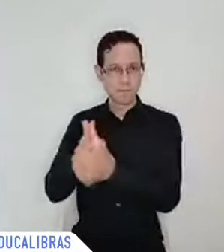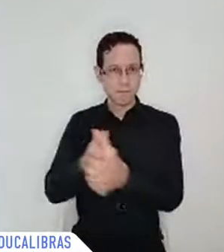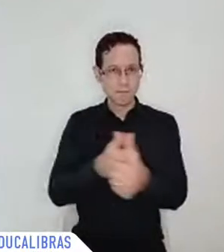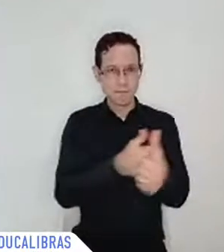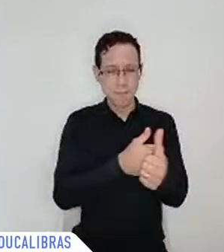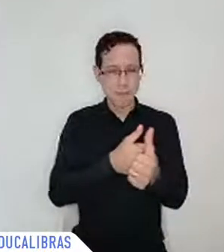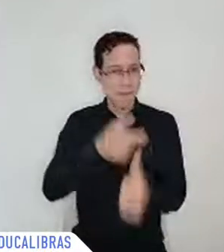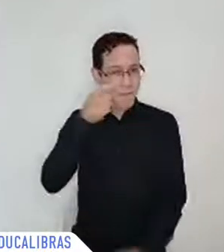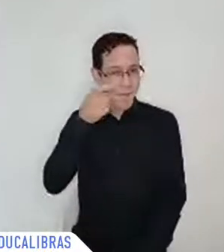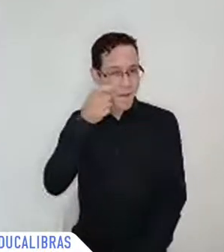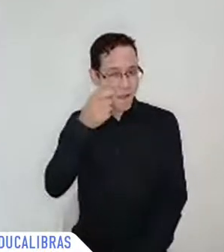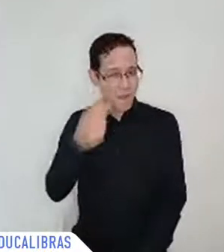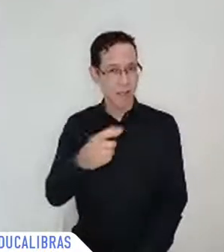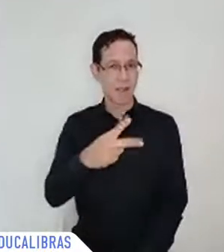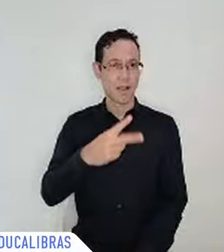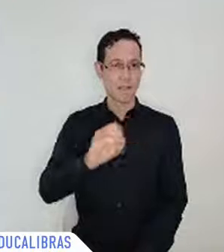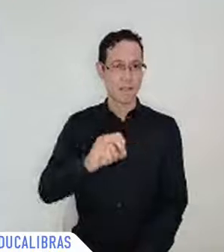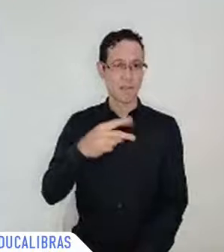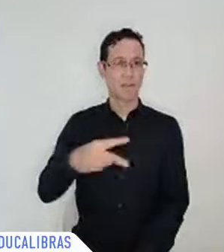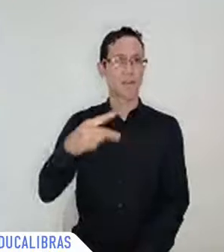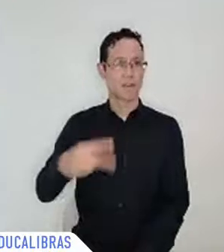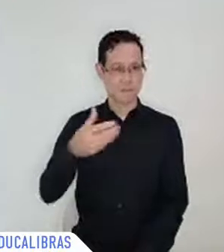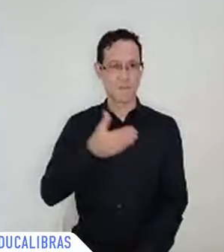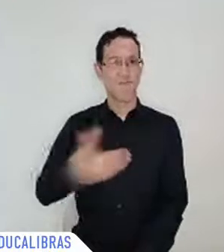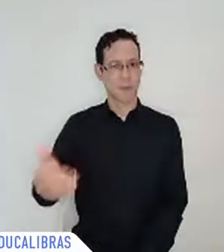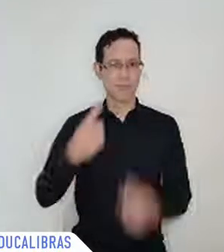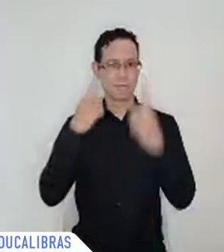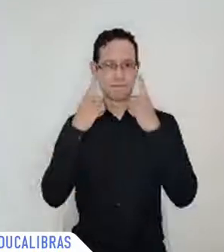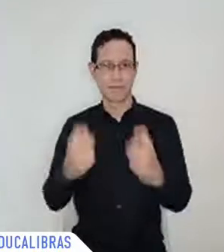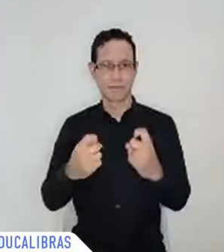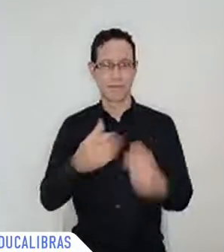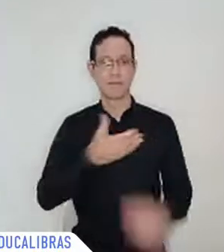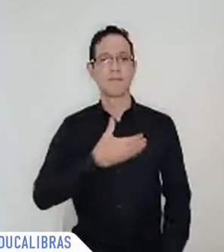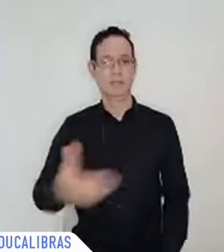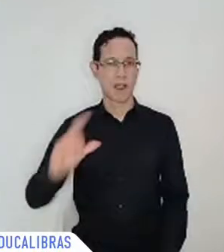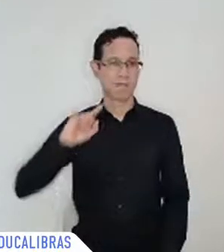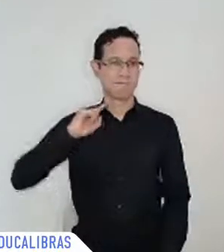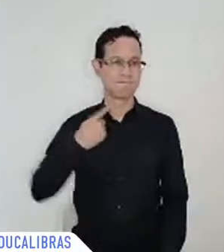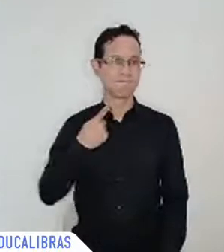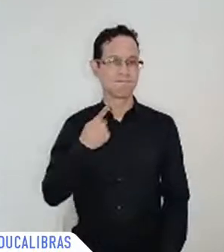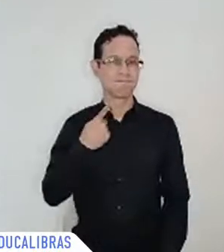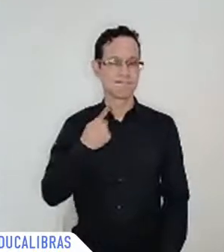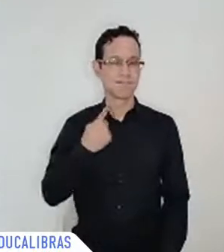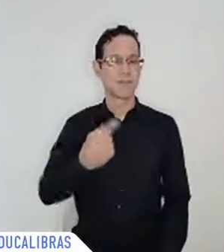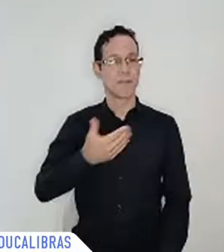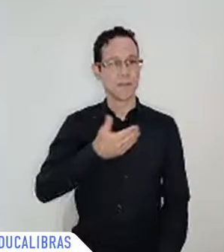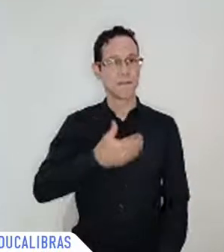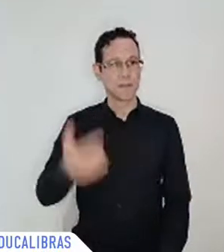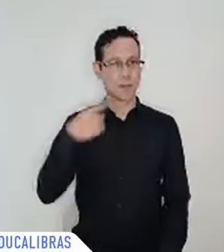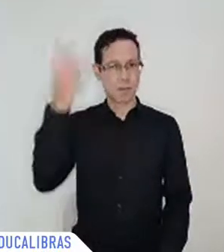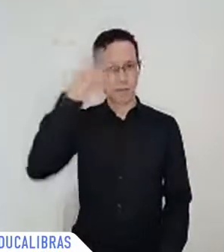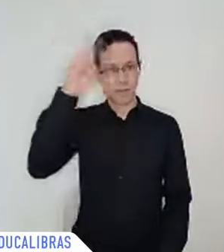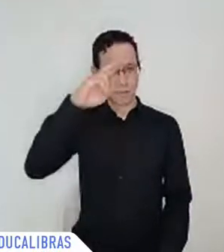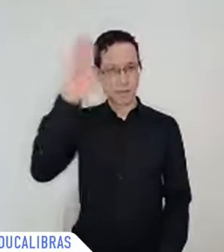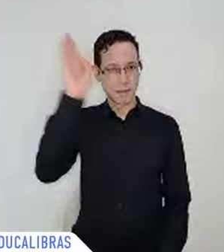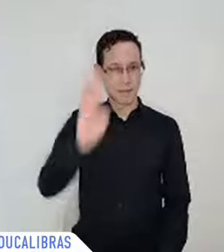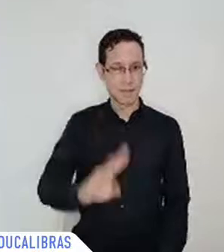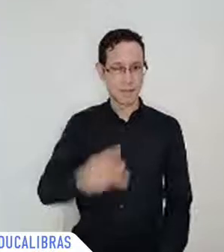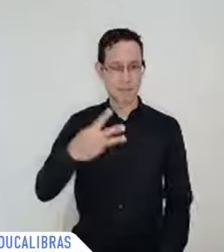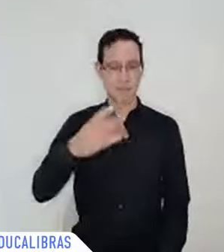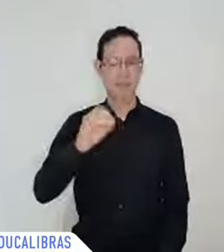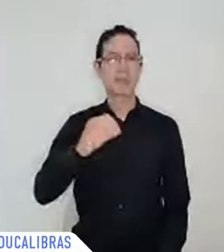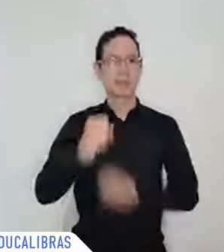the Constitution of 1988. This will be violent elections, they will be